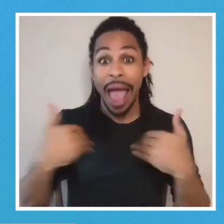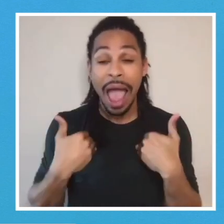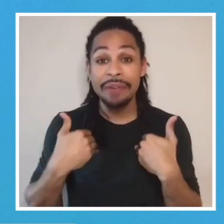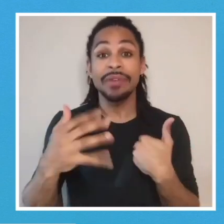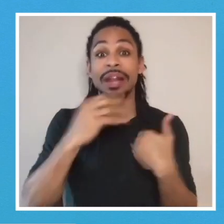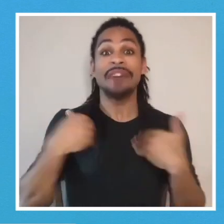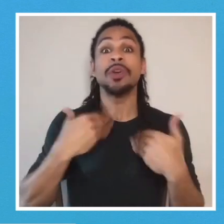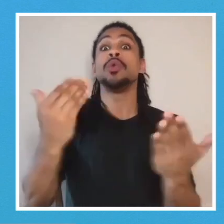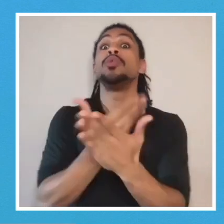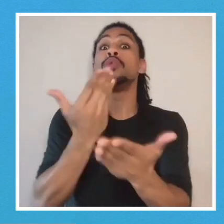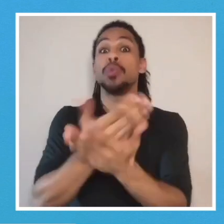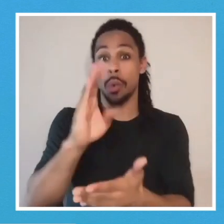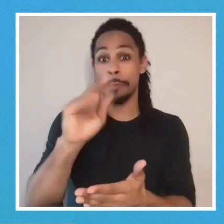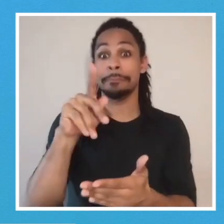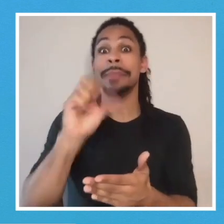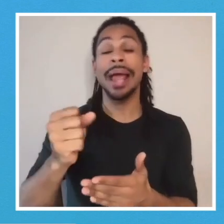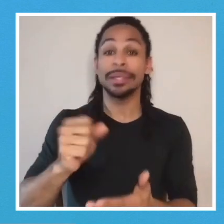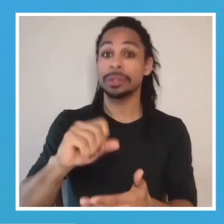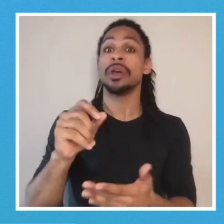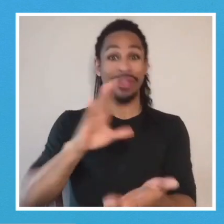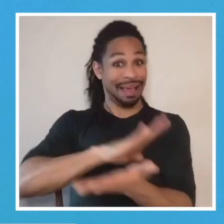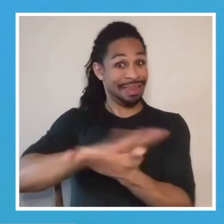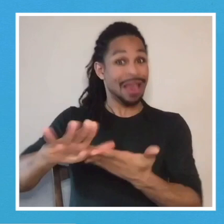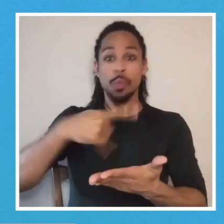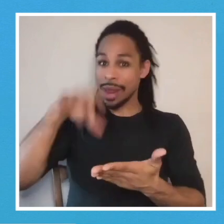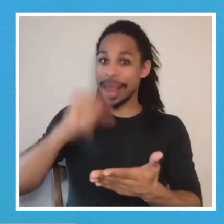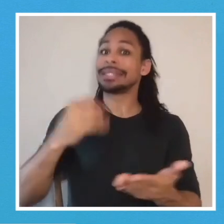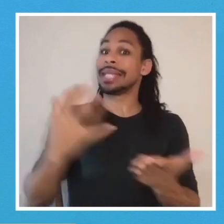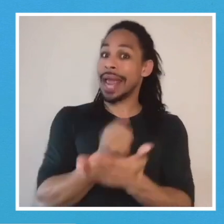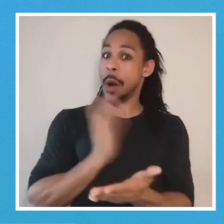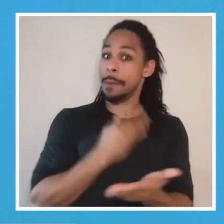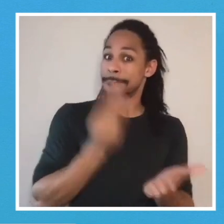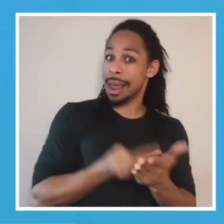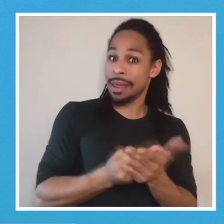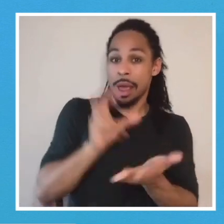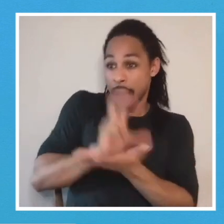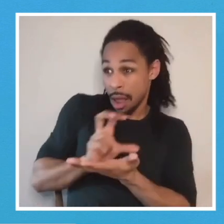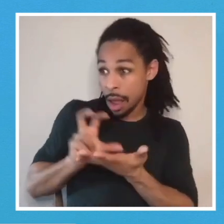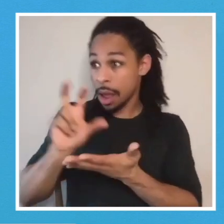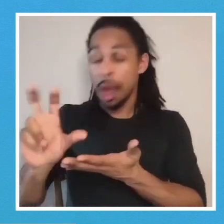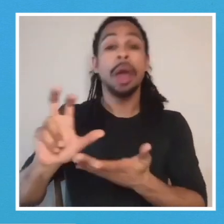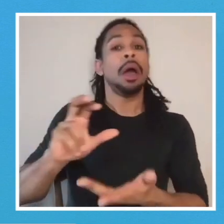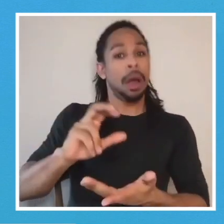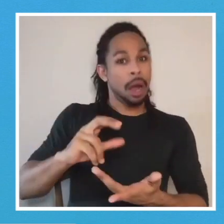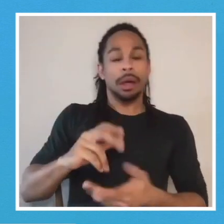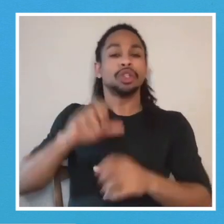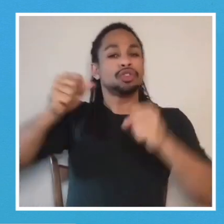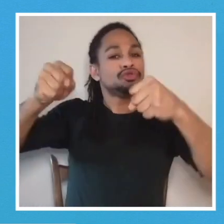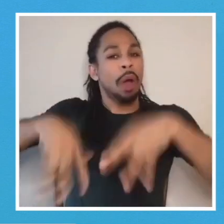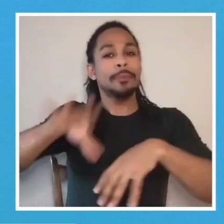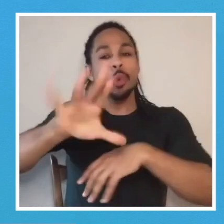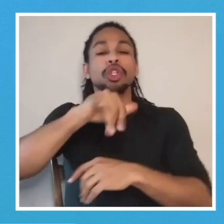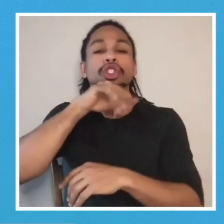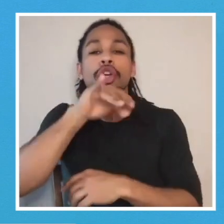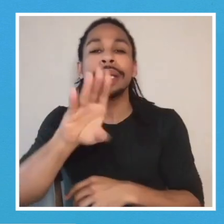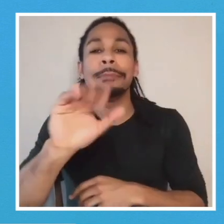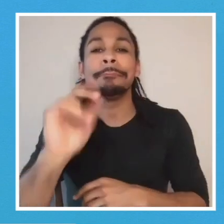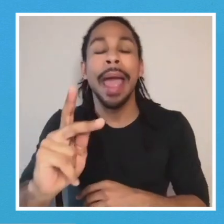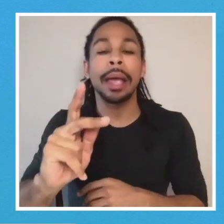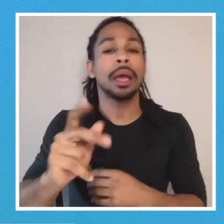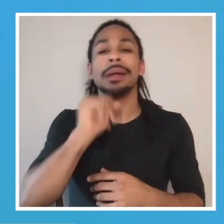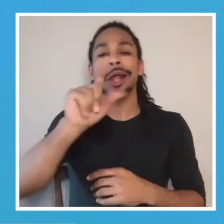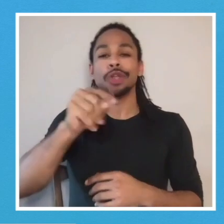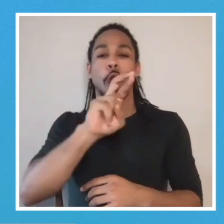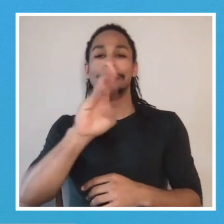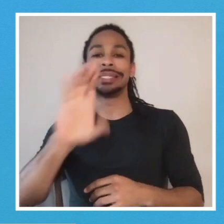are clean where we can take our money. So this Drop Your Dirty Bank isn't just about RBC. It's about every bank. And if you want to do